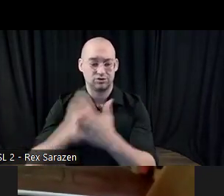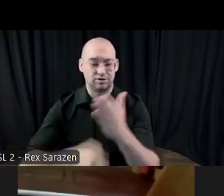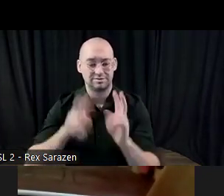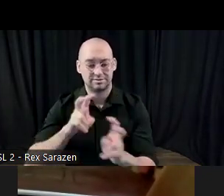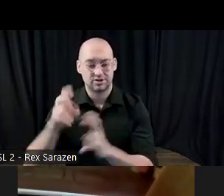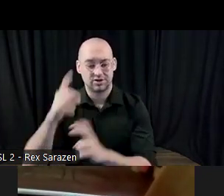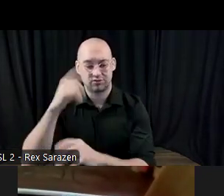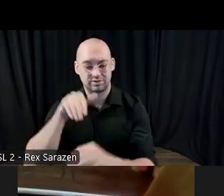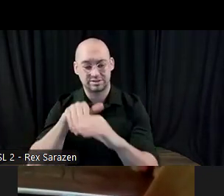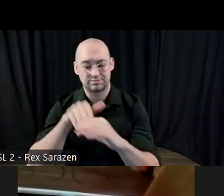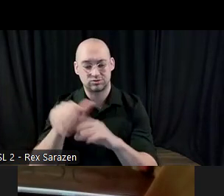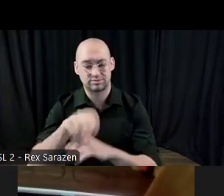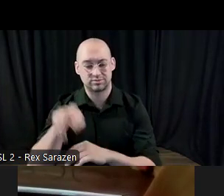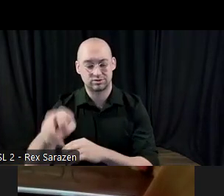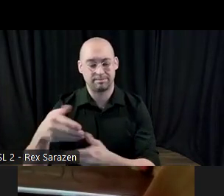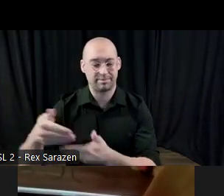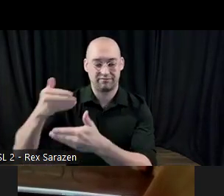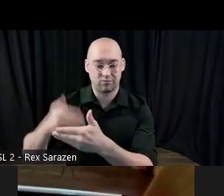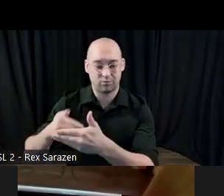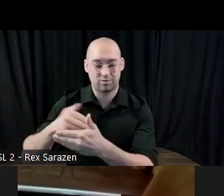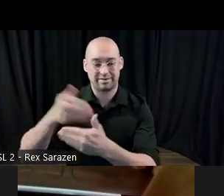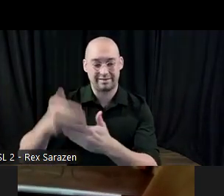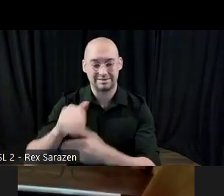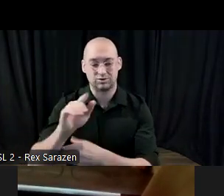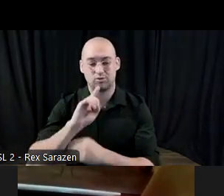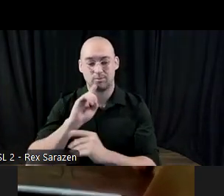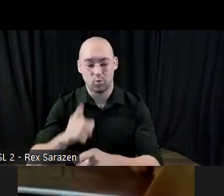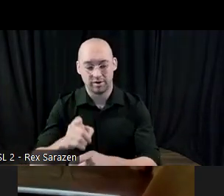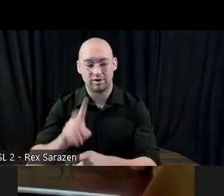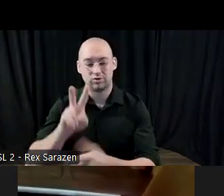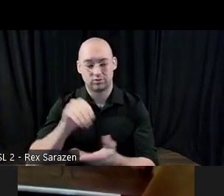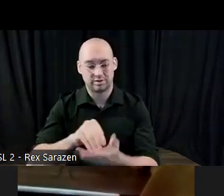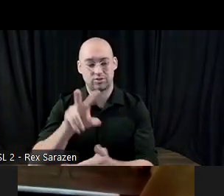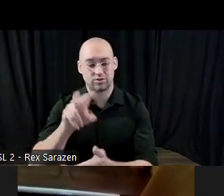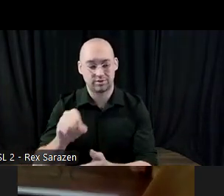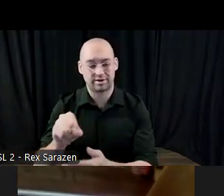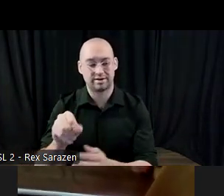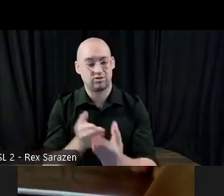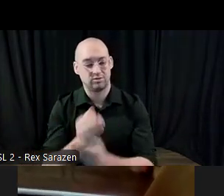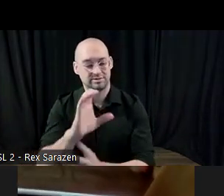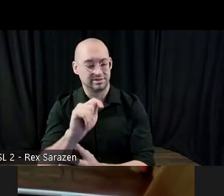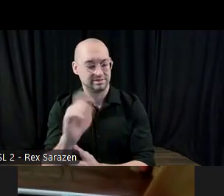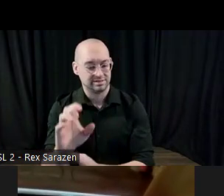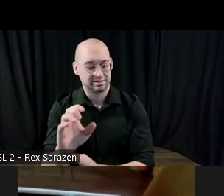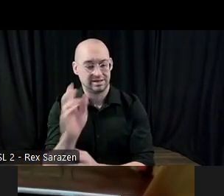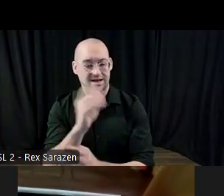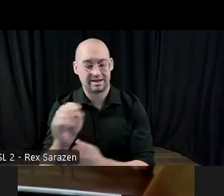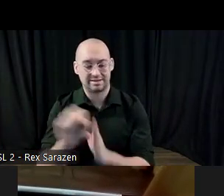accessible transportation prior to the next report in 2013 via CTC and State